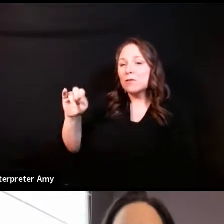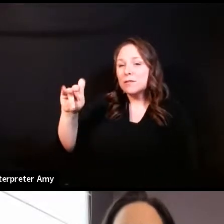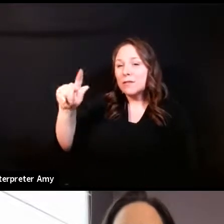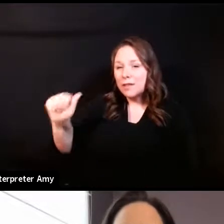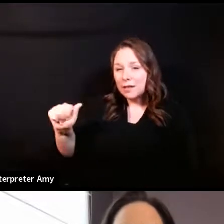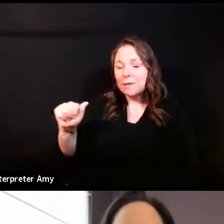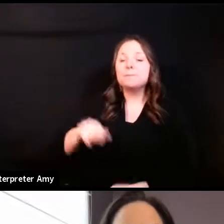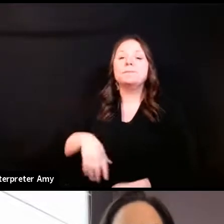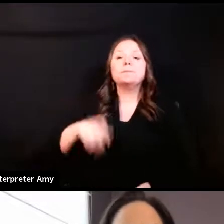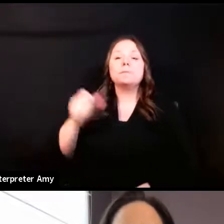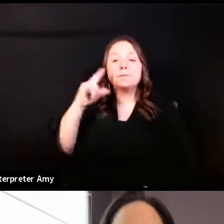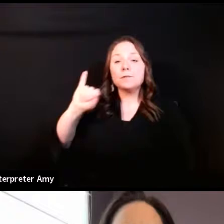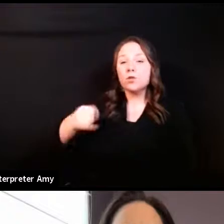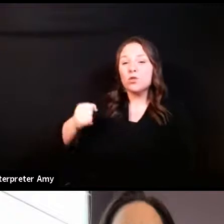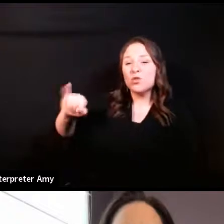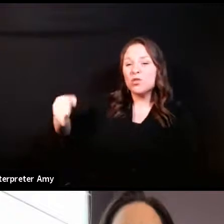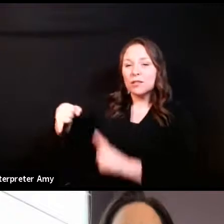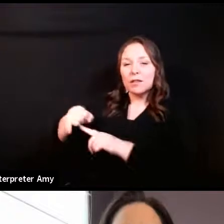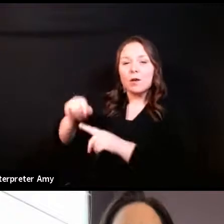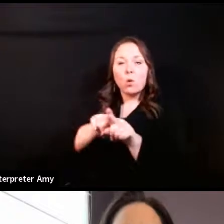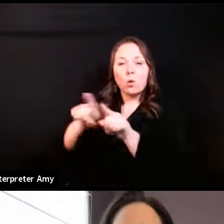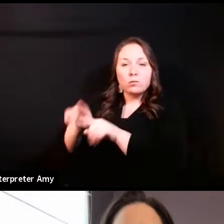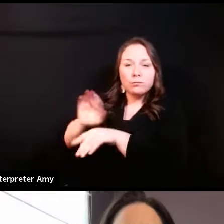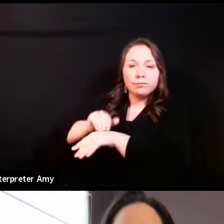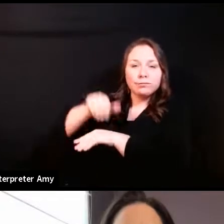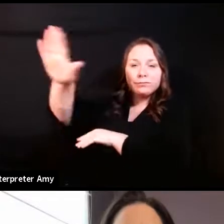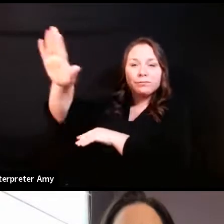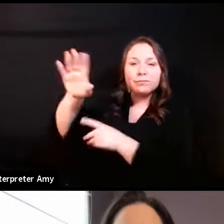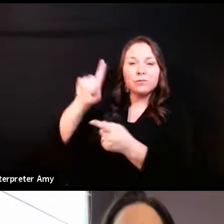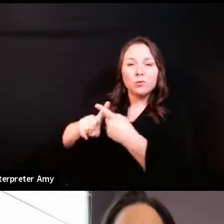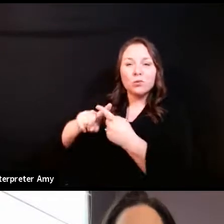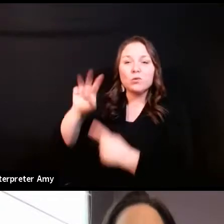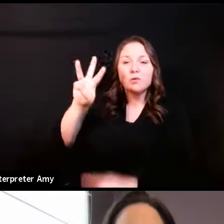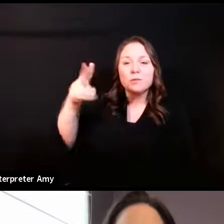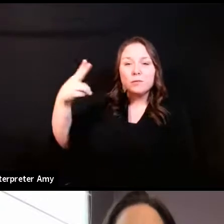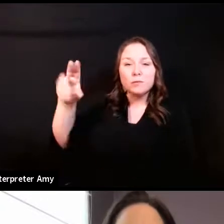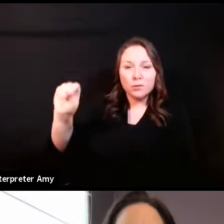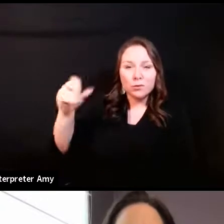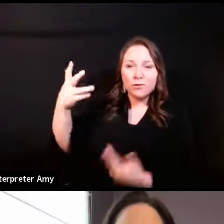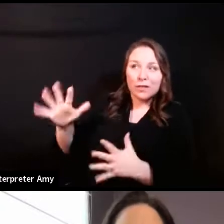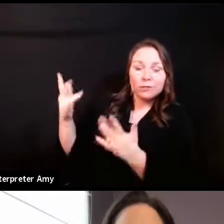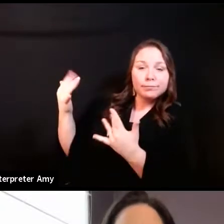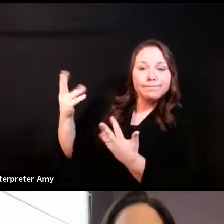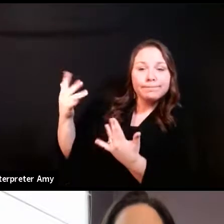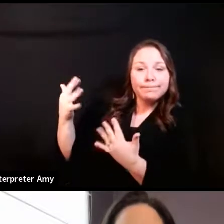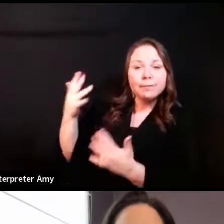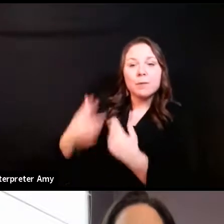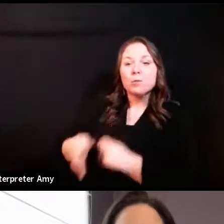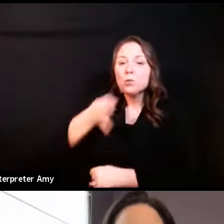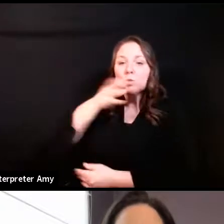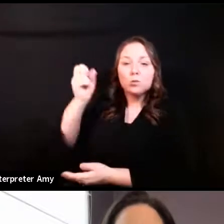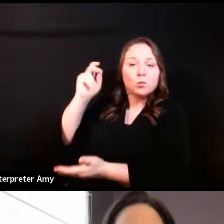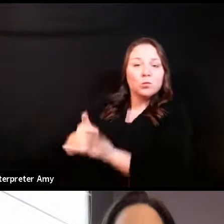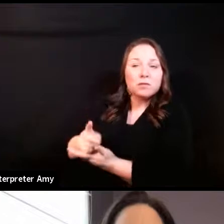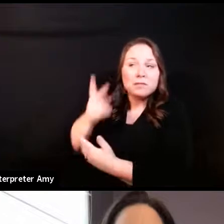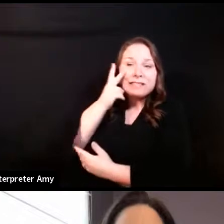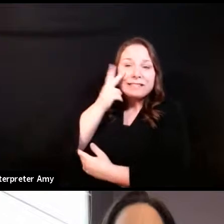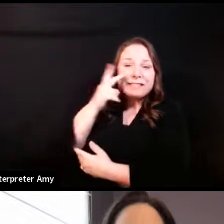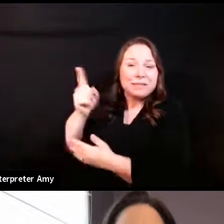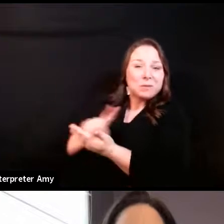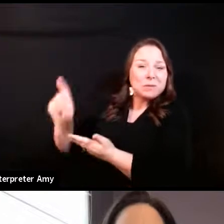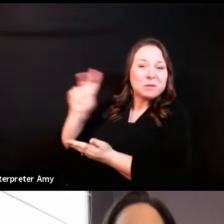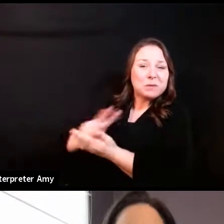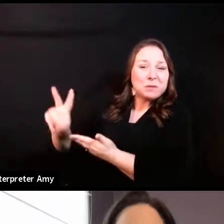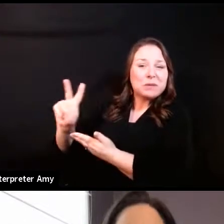Johnson & Johnson also submitted their trial results to the WHO, so we may see that authorization in a couple